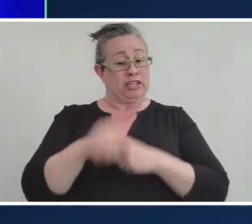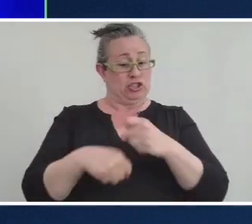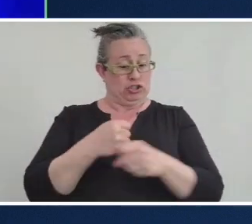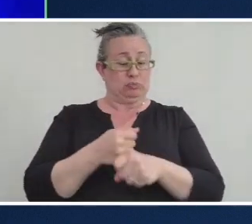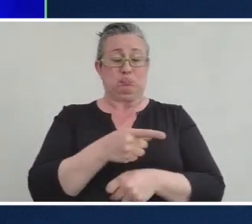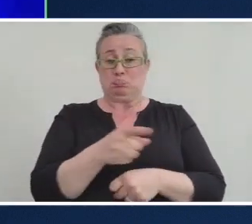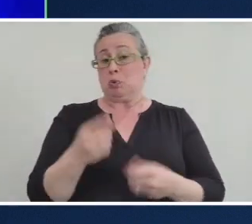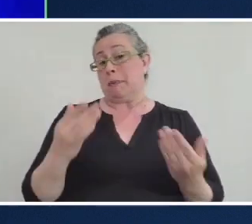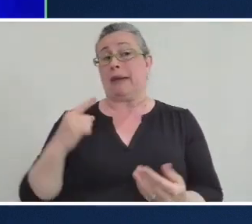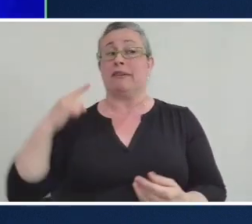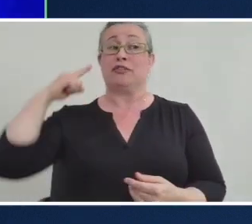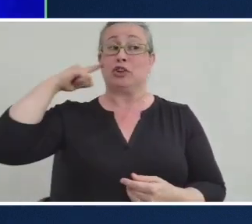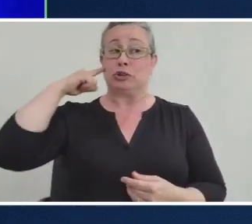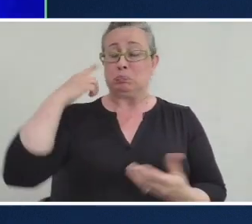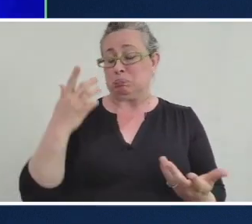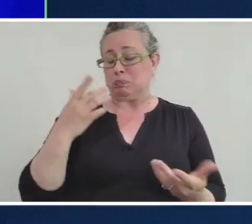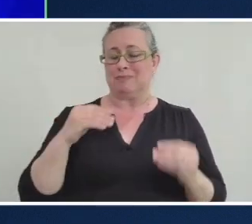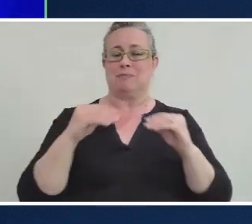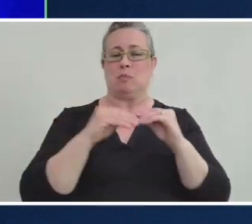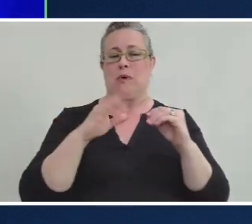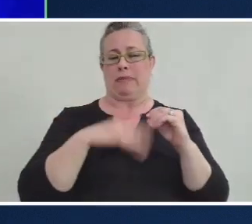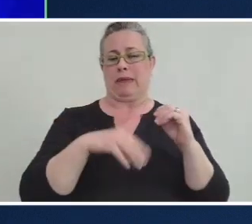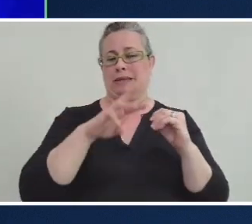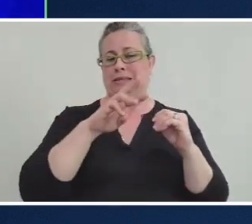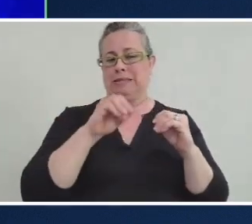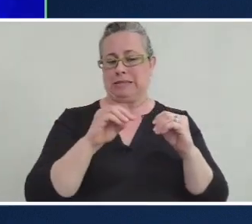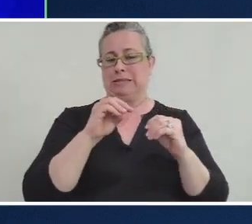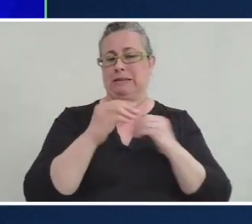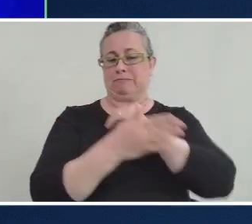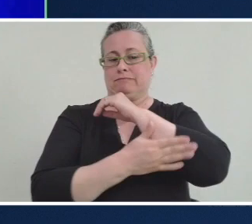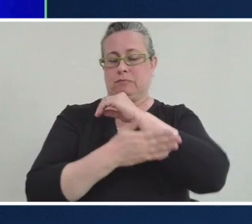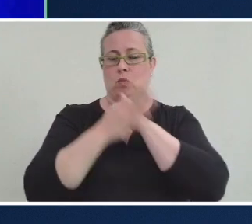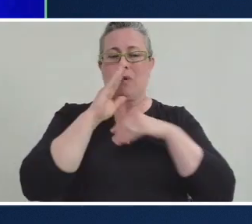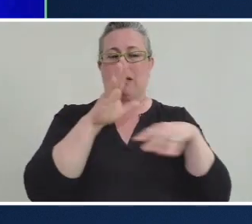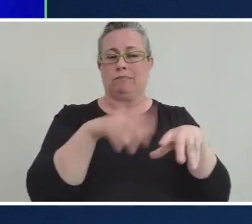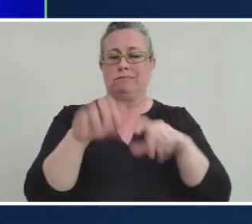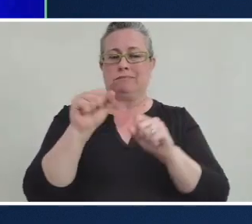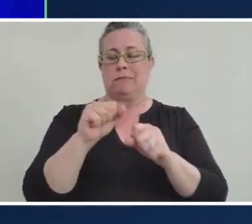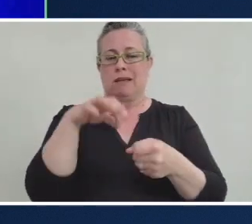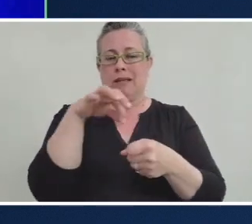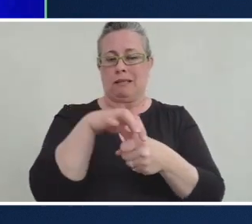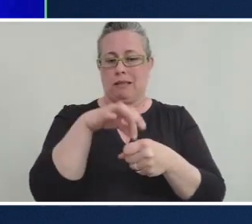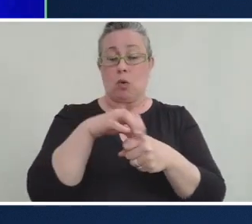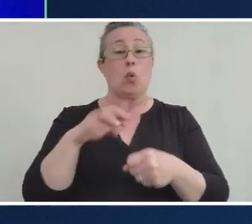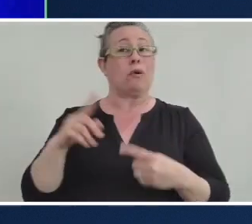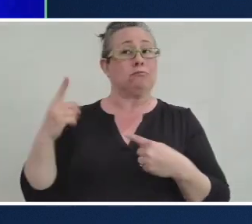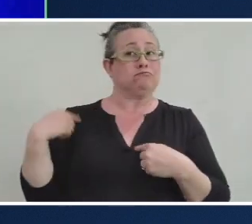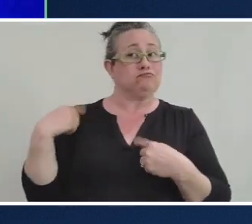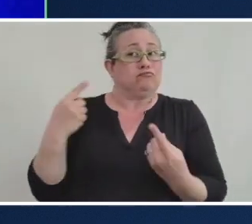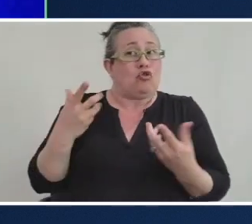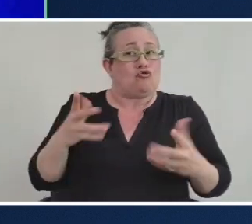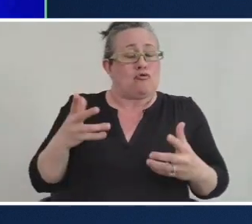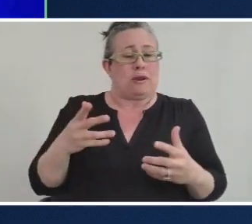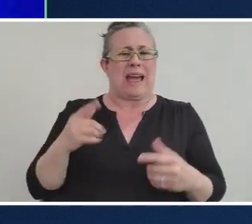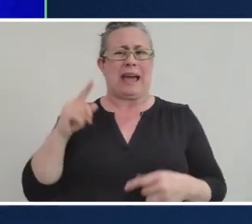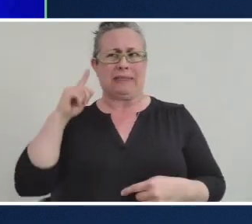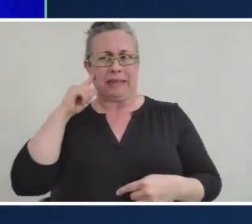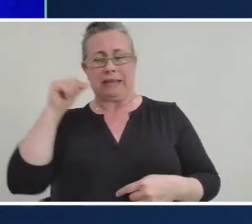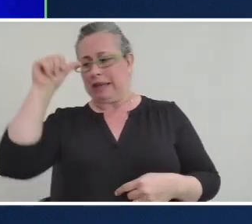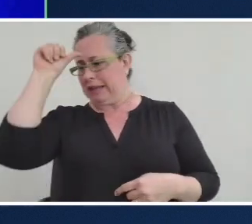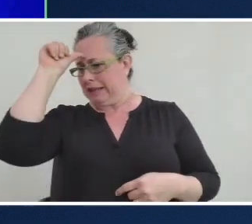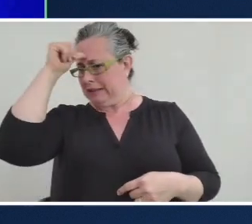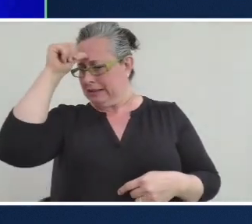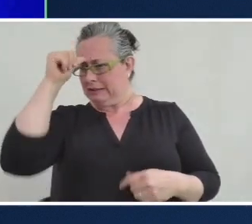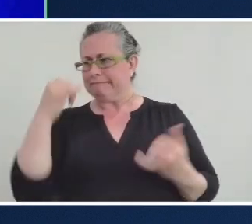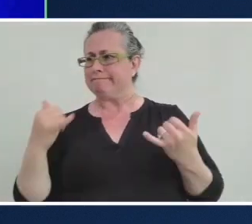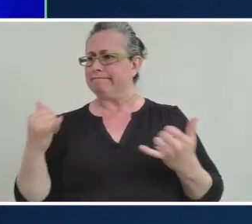heard, more than 60 countries are holding elections or have held elections. I believe India is having their elections right